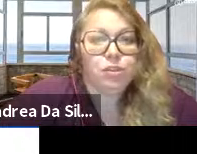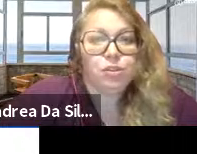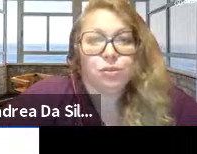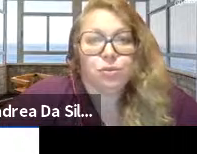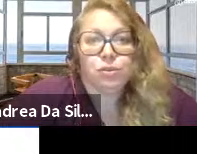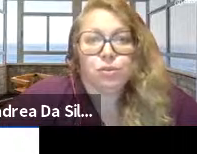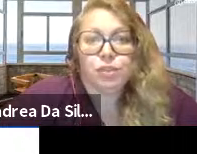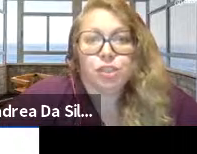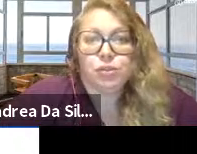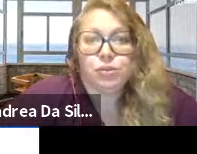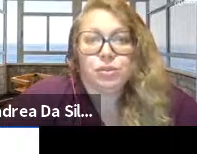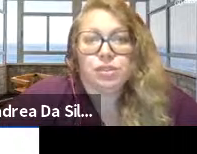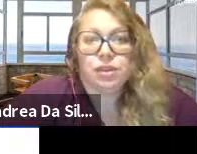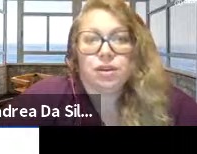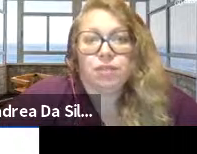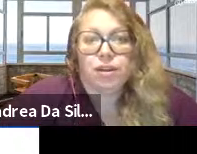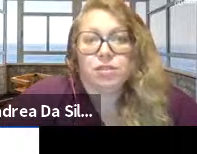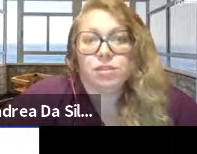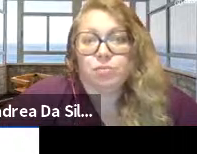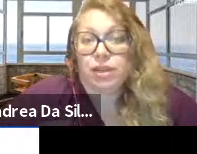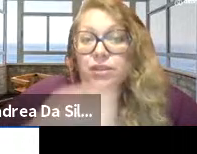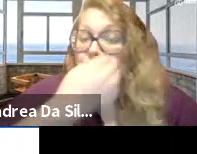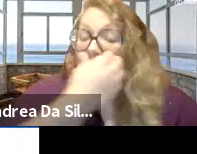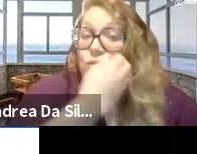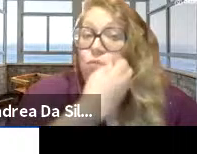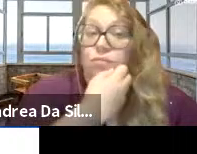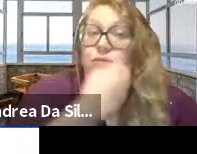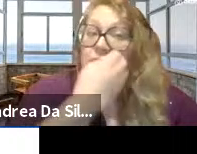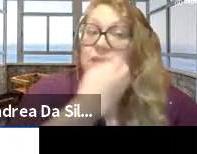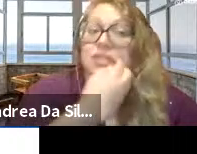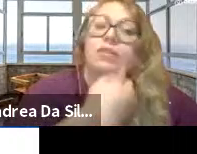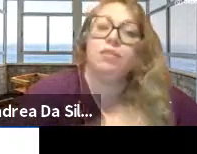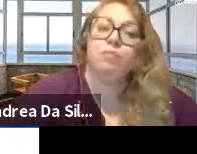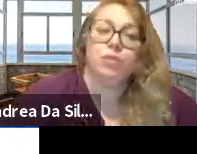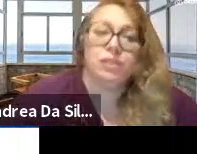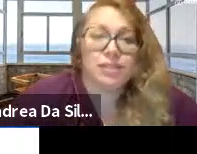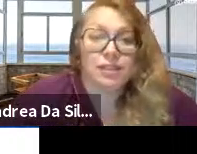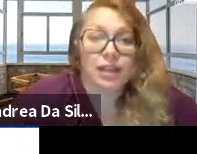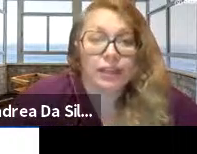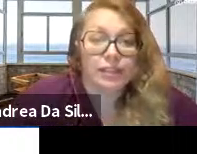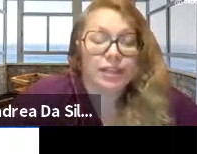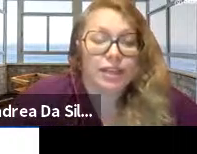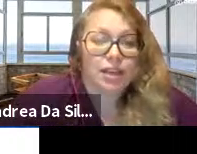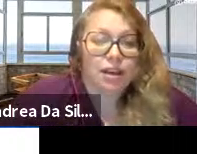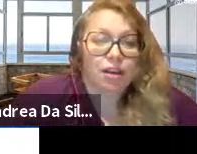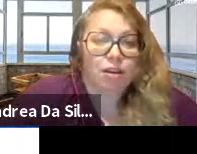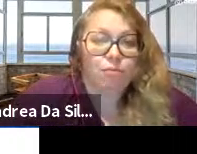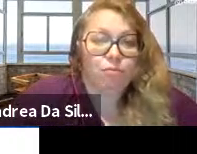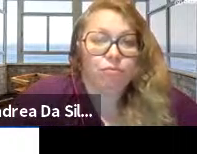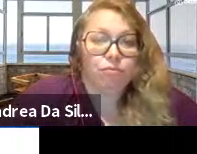What would you do to reduce virus spread? So this is a very important slide.